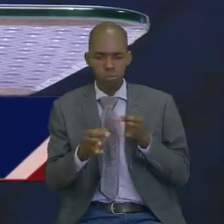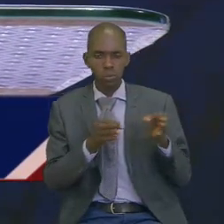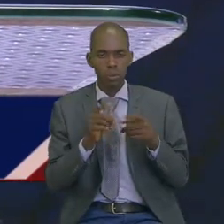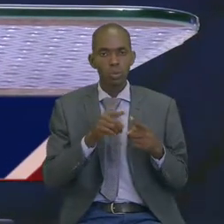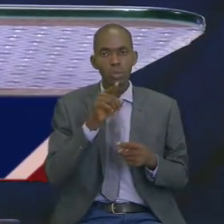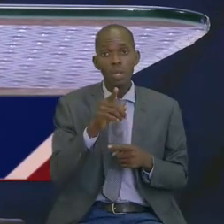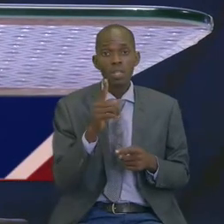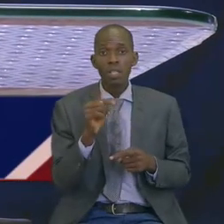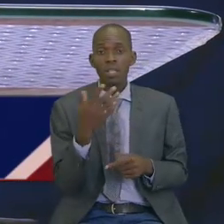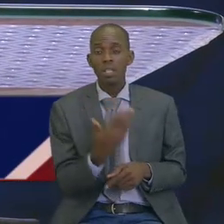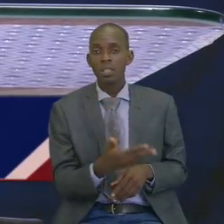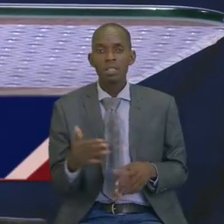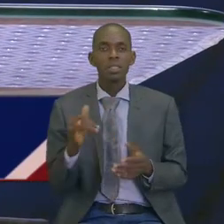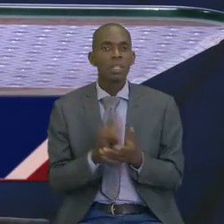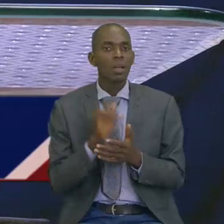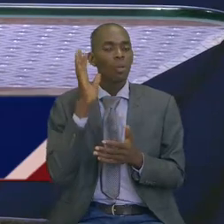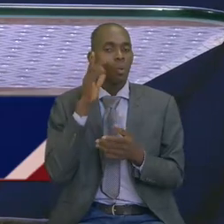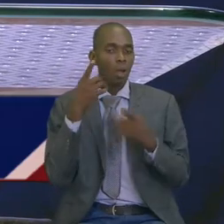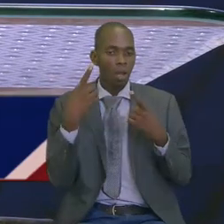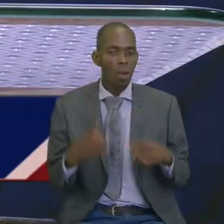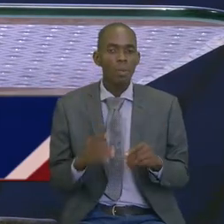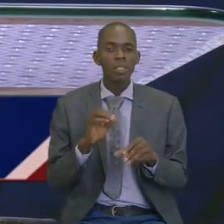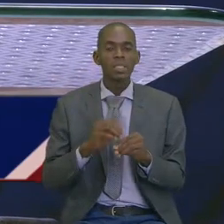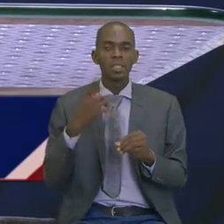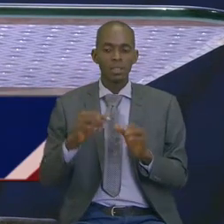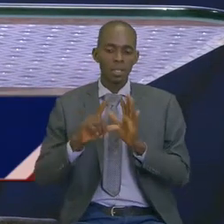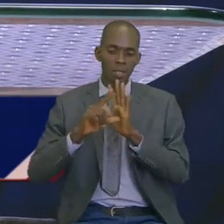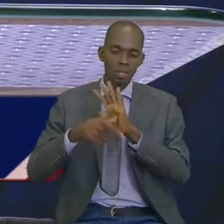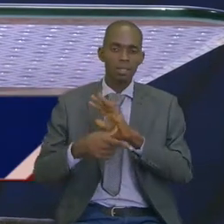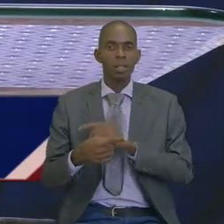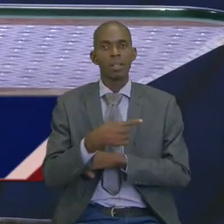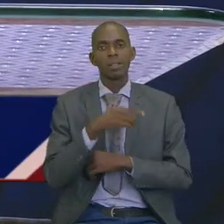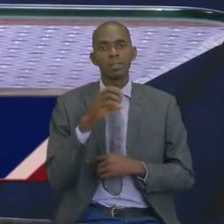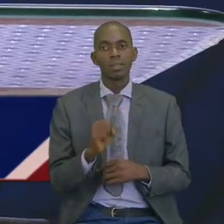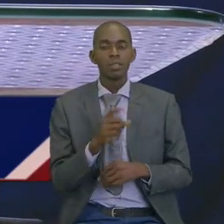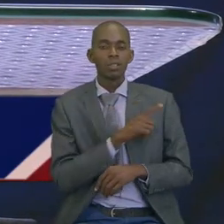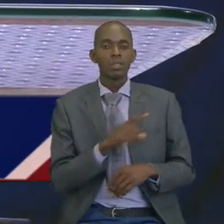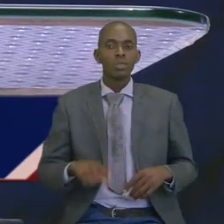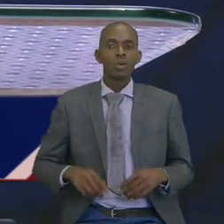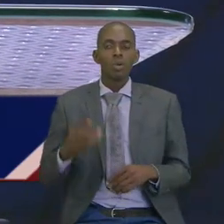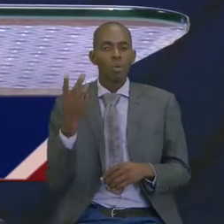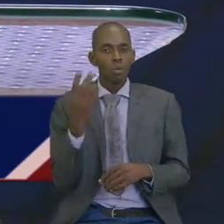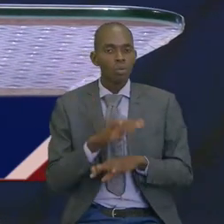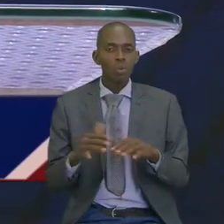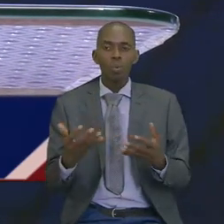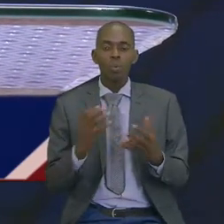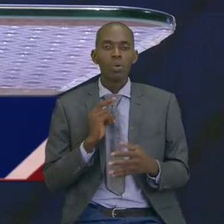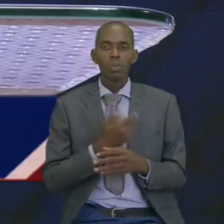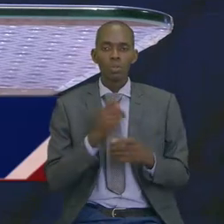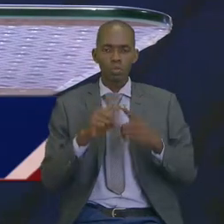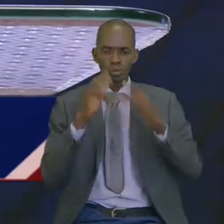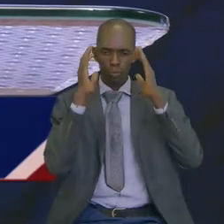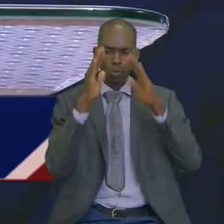the things that will happen in the latter days. The Lord doesn't want us to concentrate on